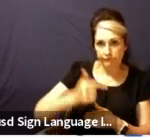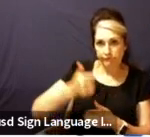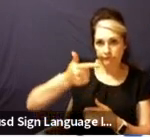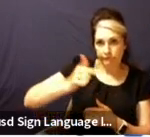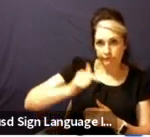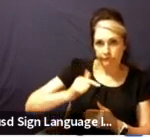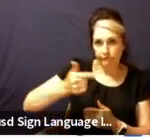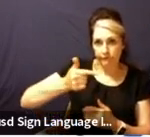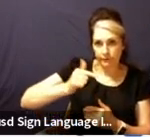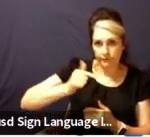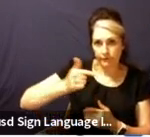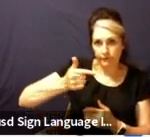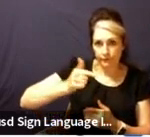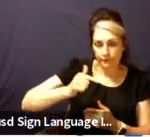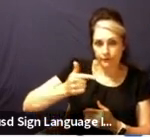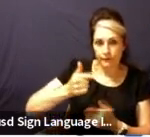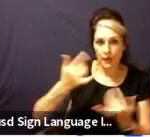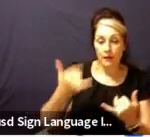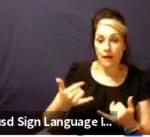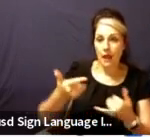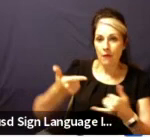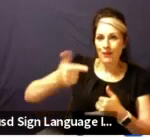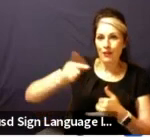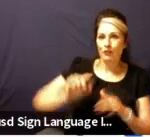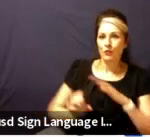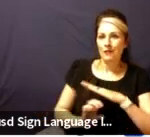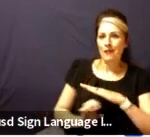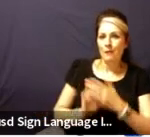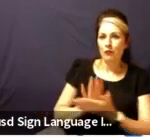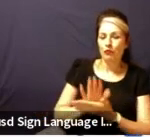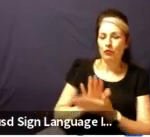have. So now I'm going to go to an elementary school student.